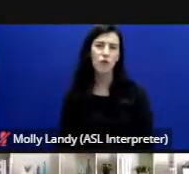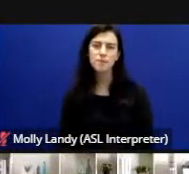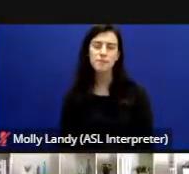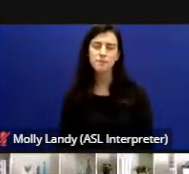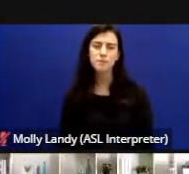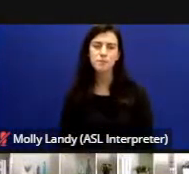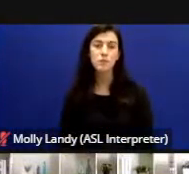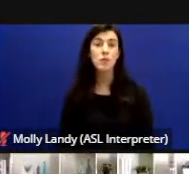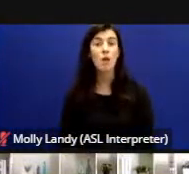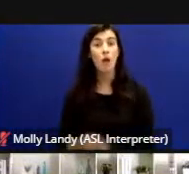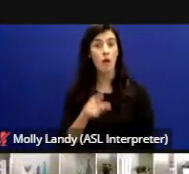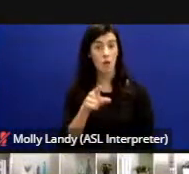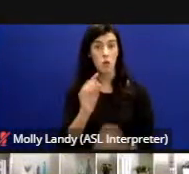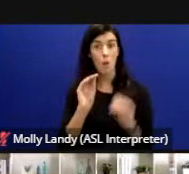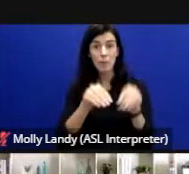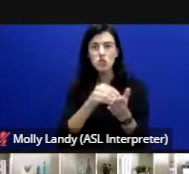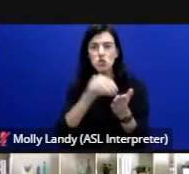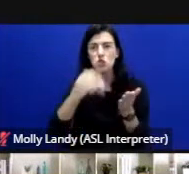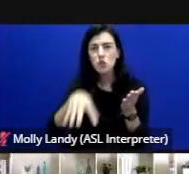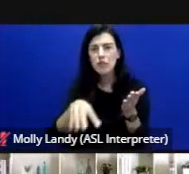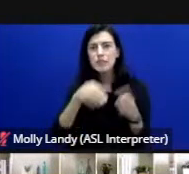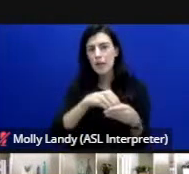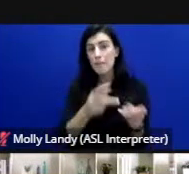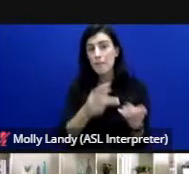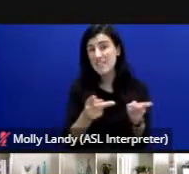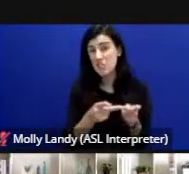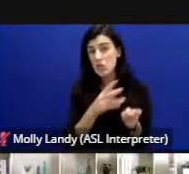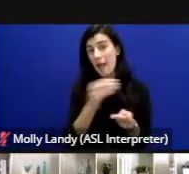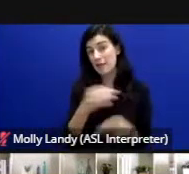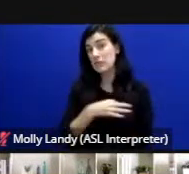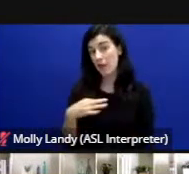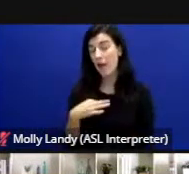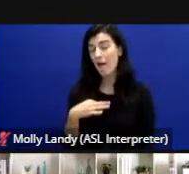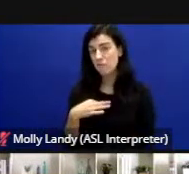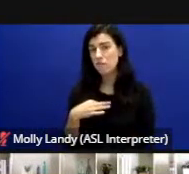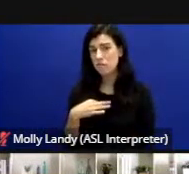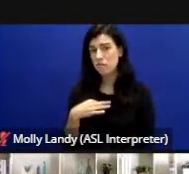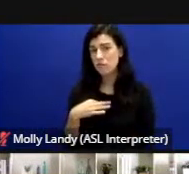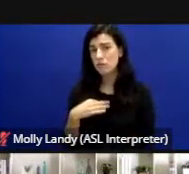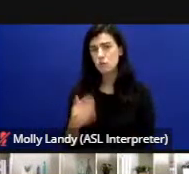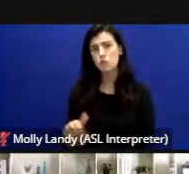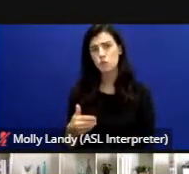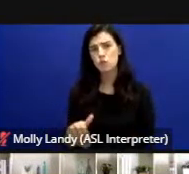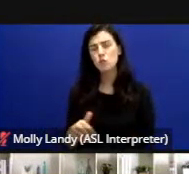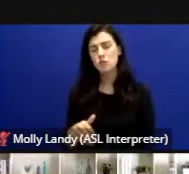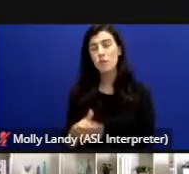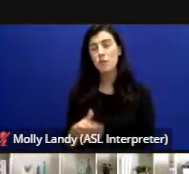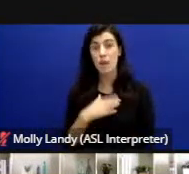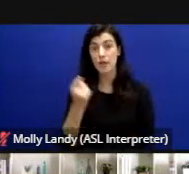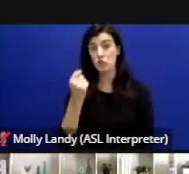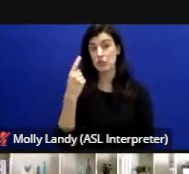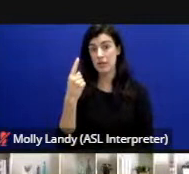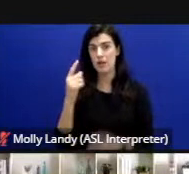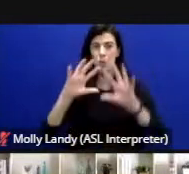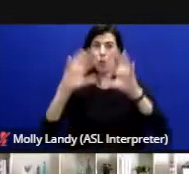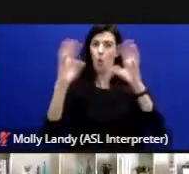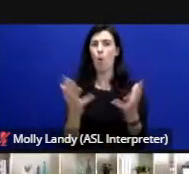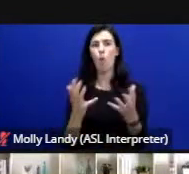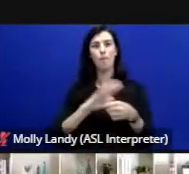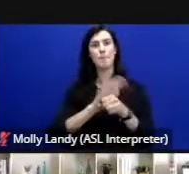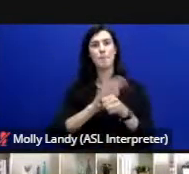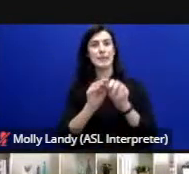You're putting students in a position, your staff. I understand the whole pandemic. It is a real